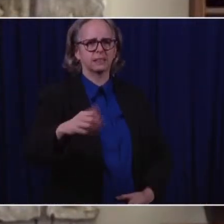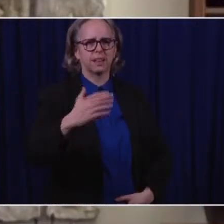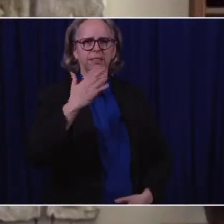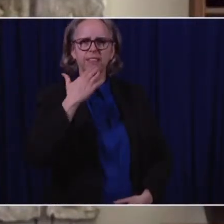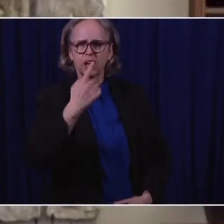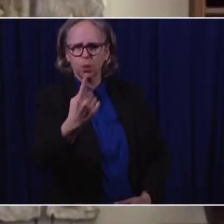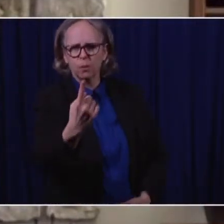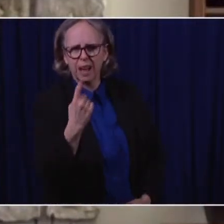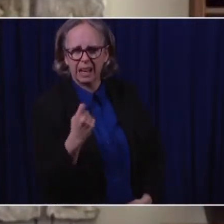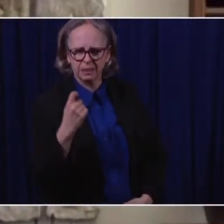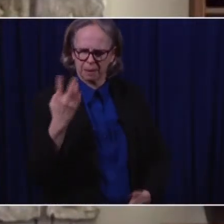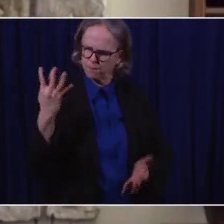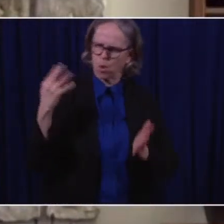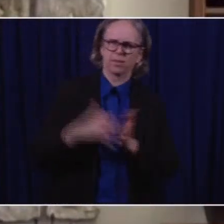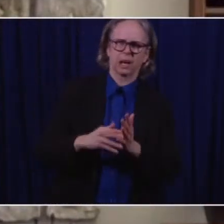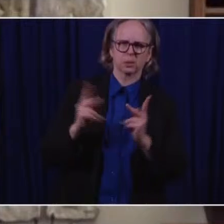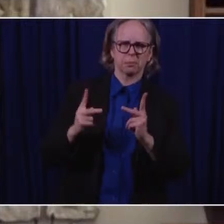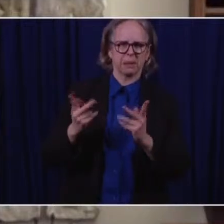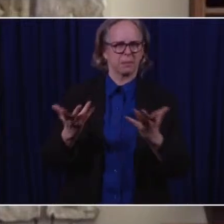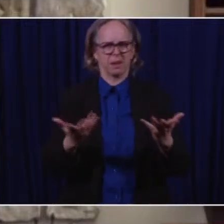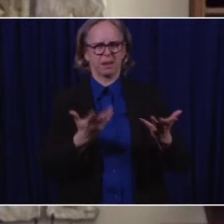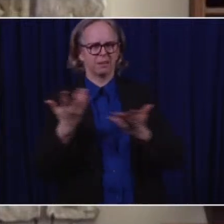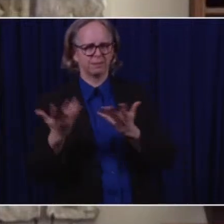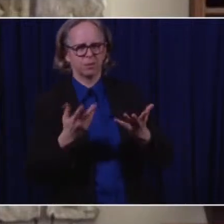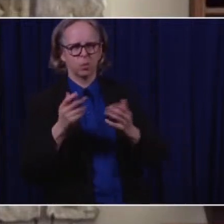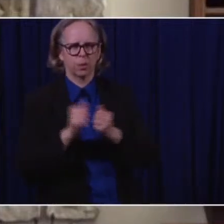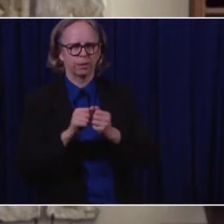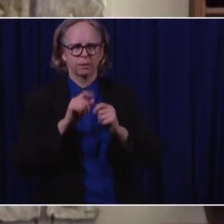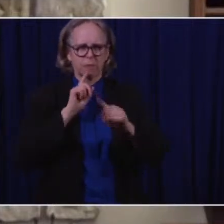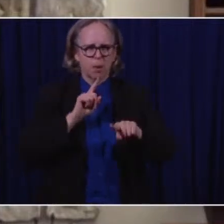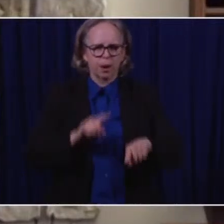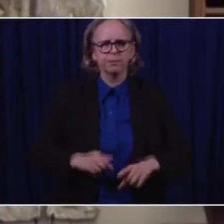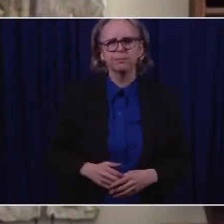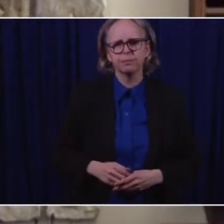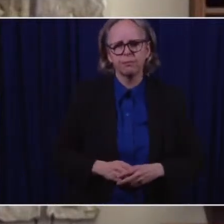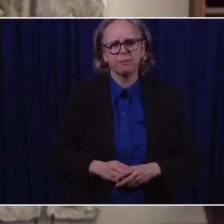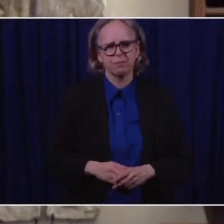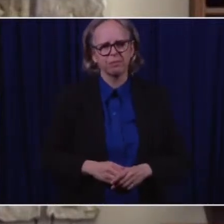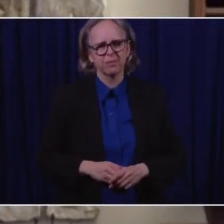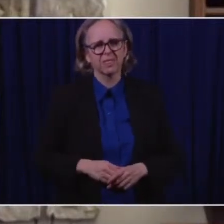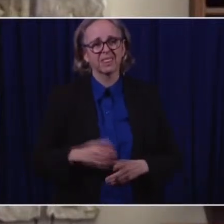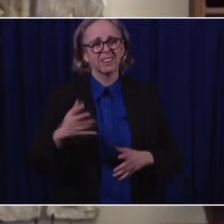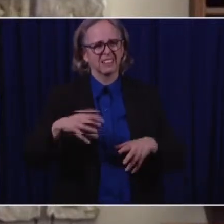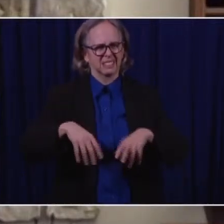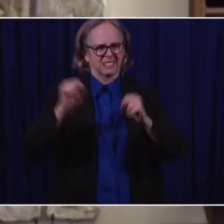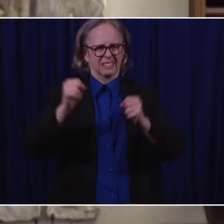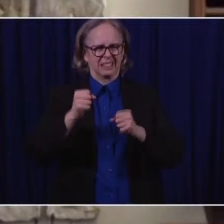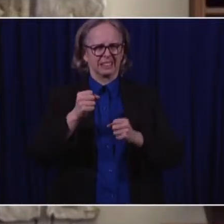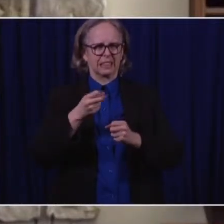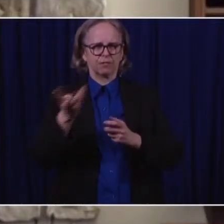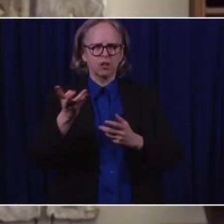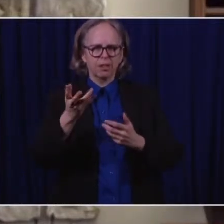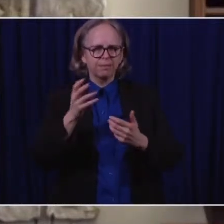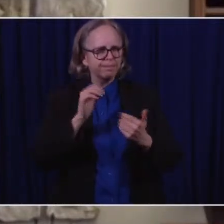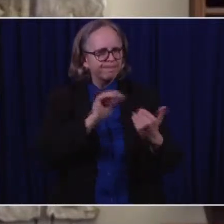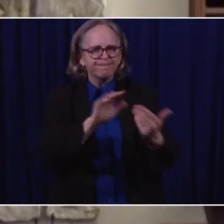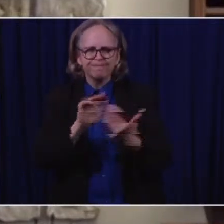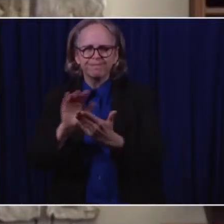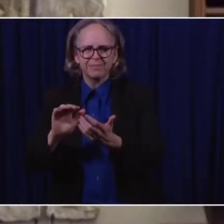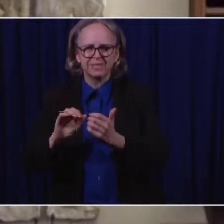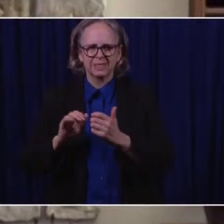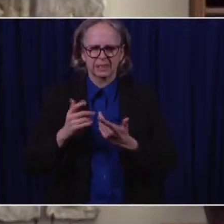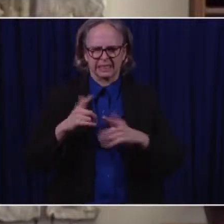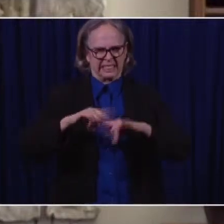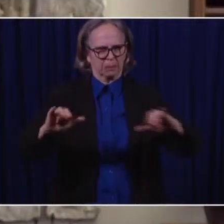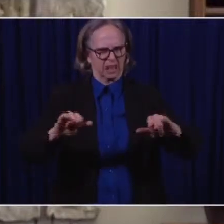We are actually taking on several efforts at the same time, and I do understand the concern. I was the first